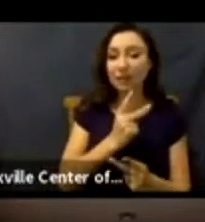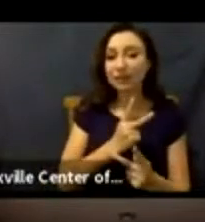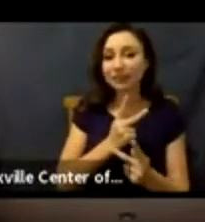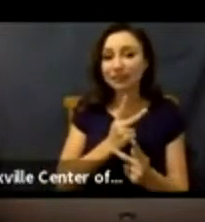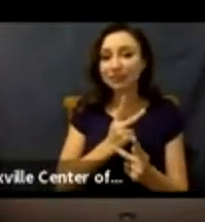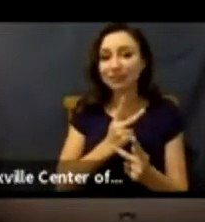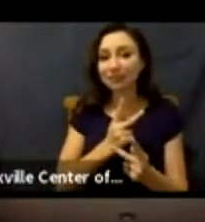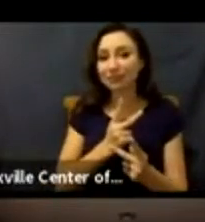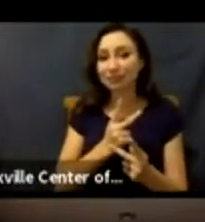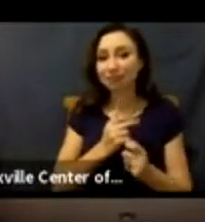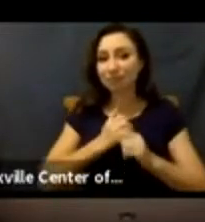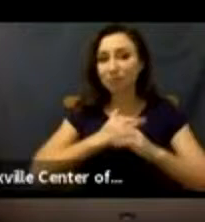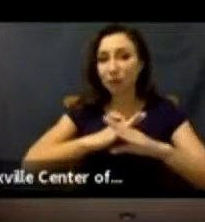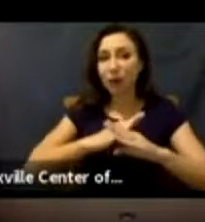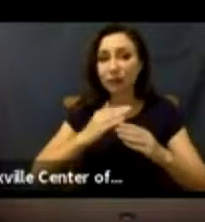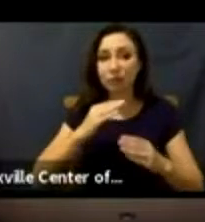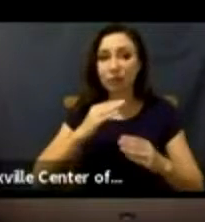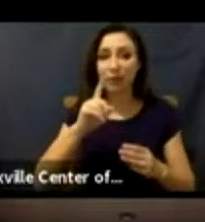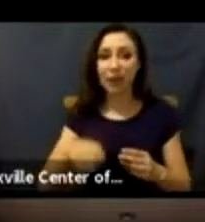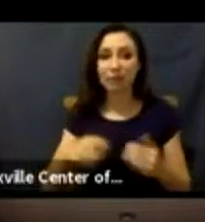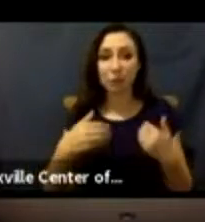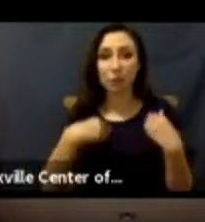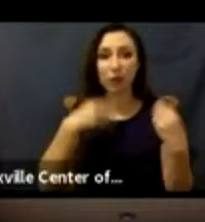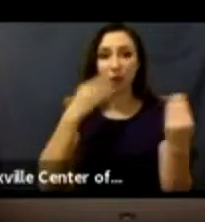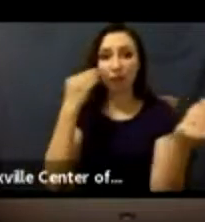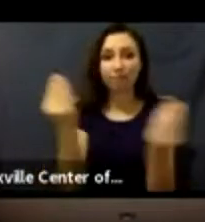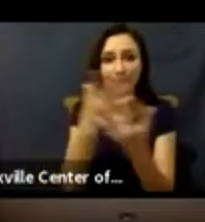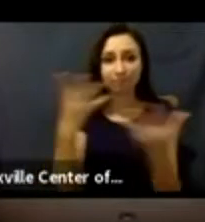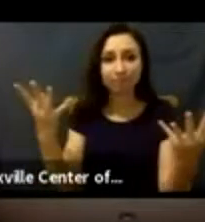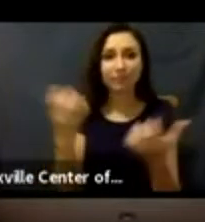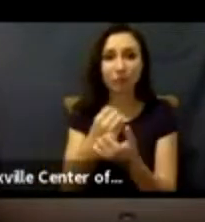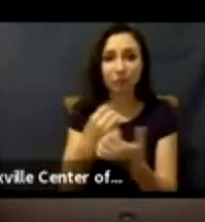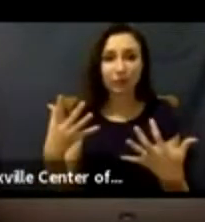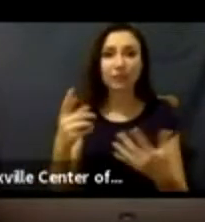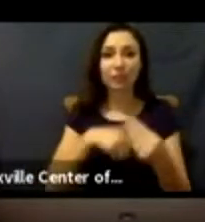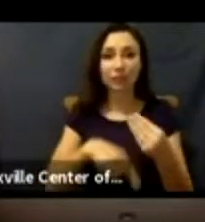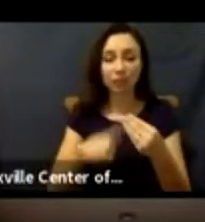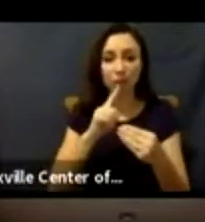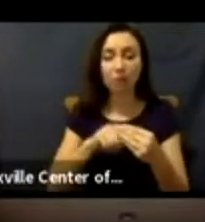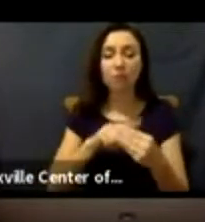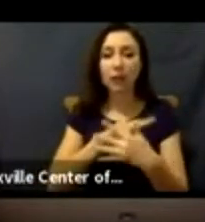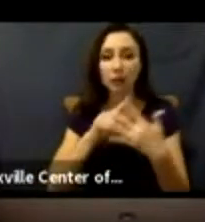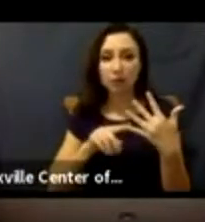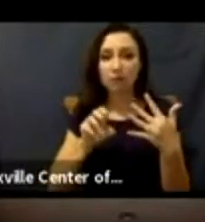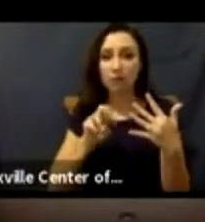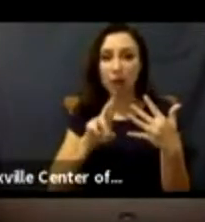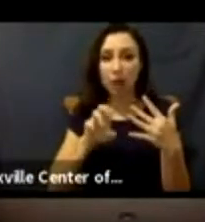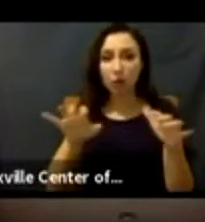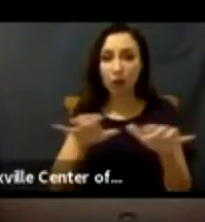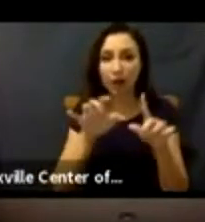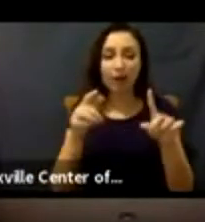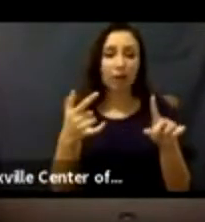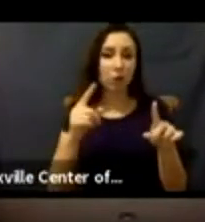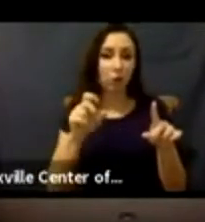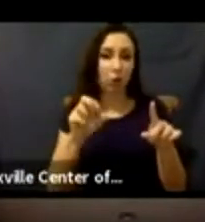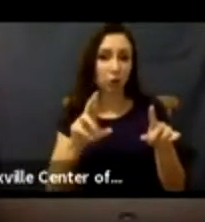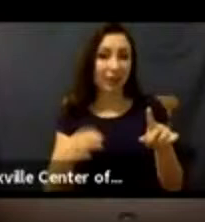across our whole community. In fact, this may be, if it is left to